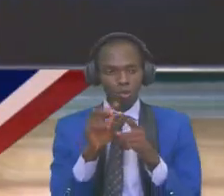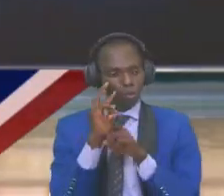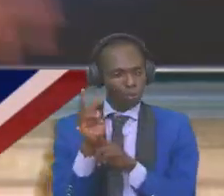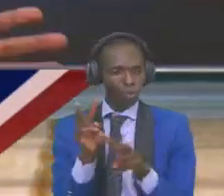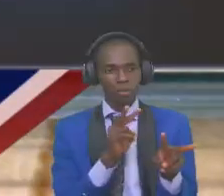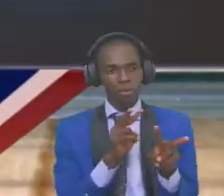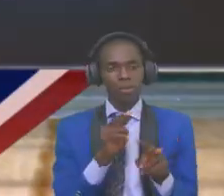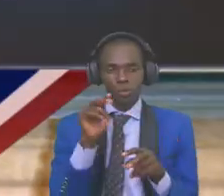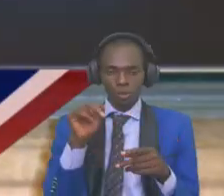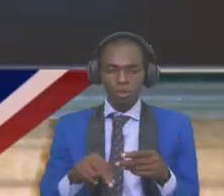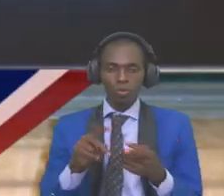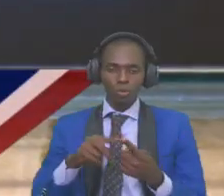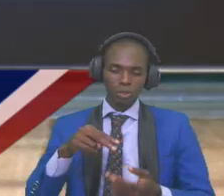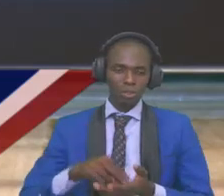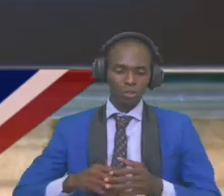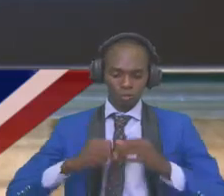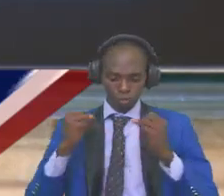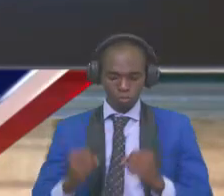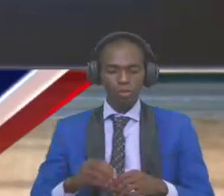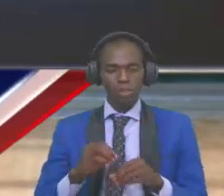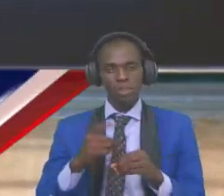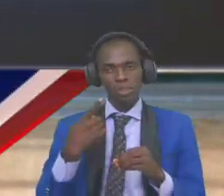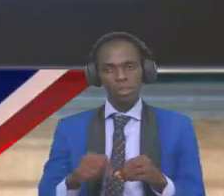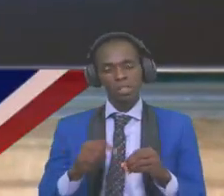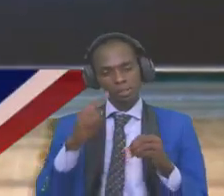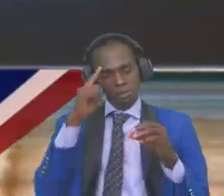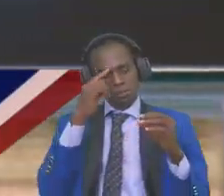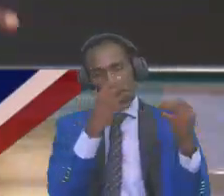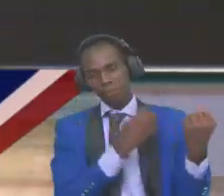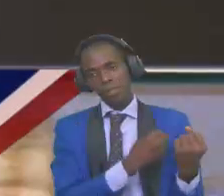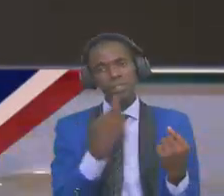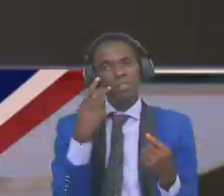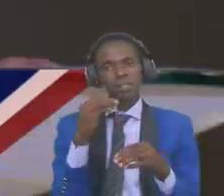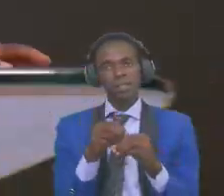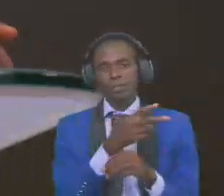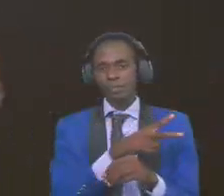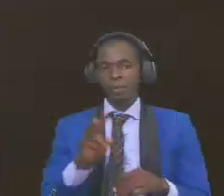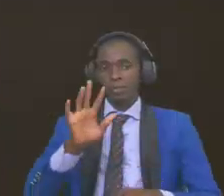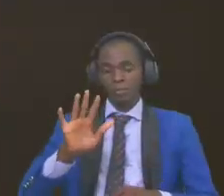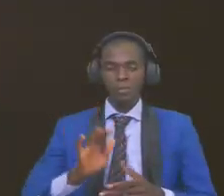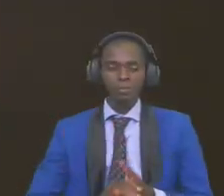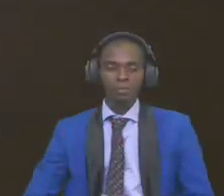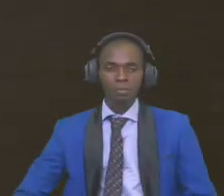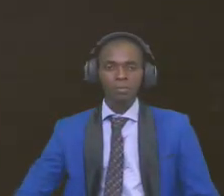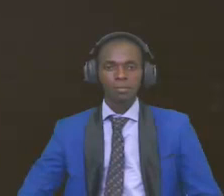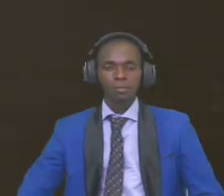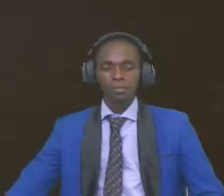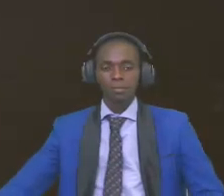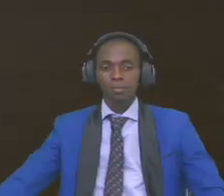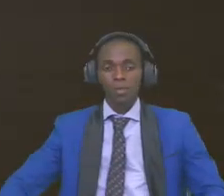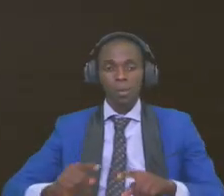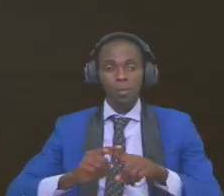stand fast in the faith. It tells us in verse 5, it says, but